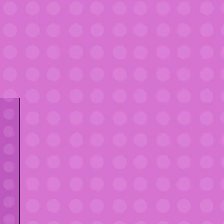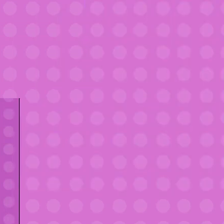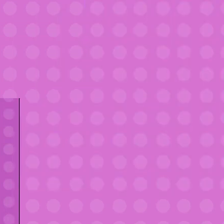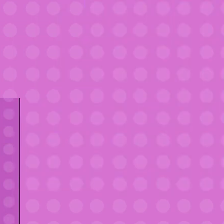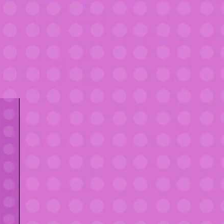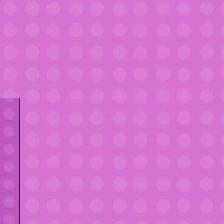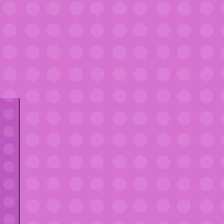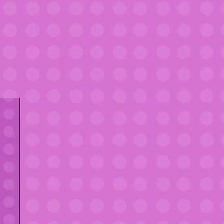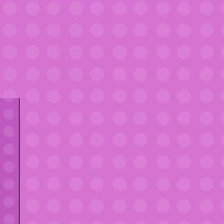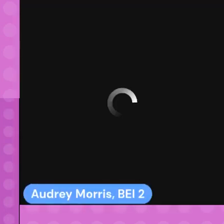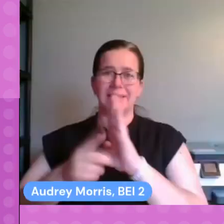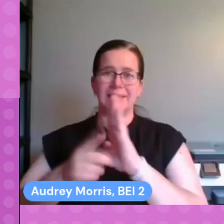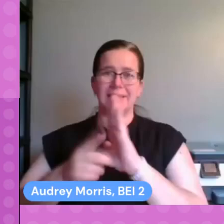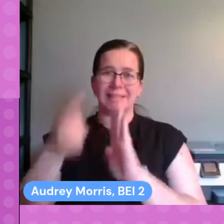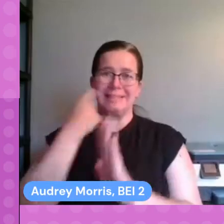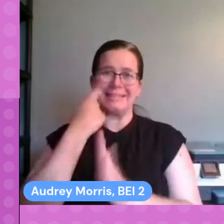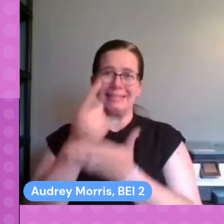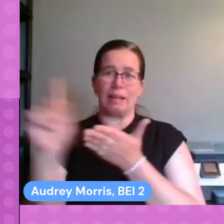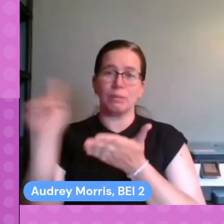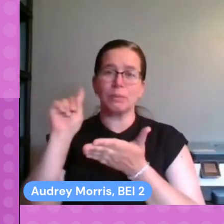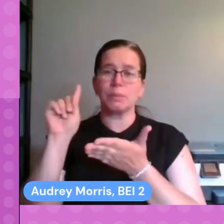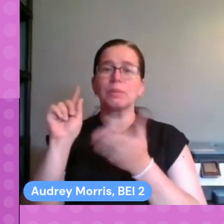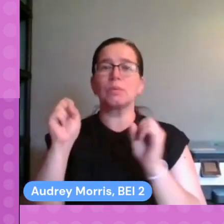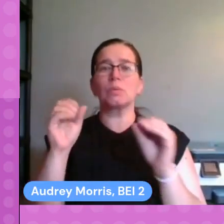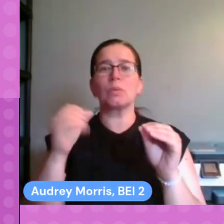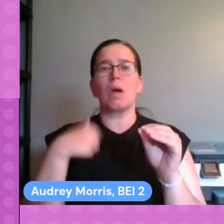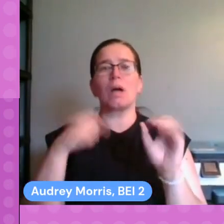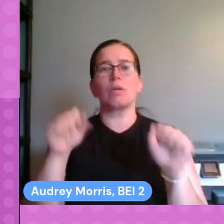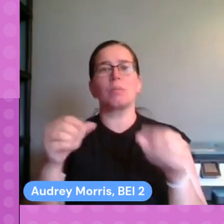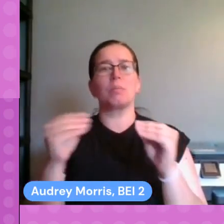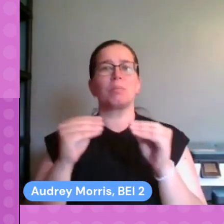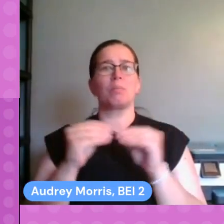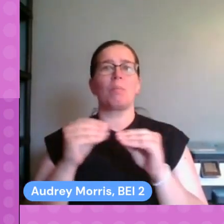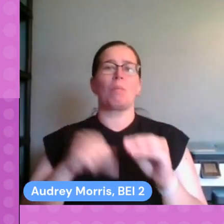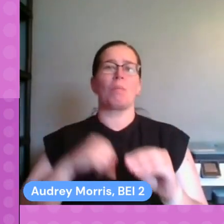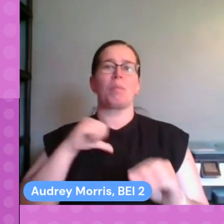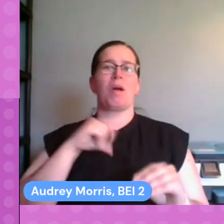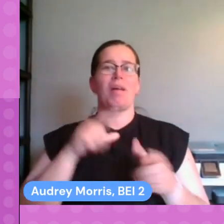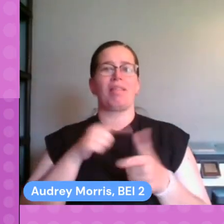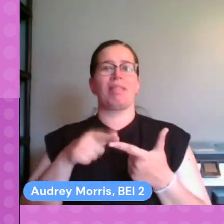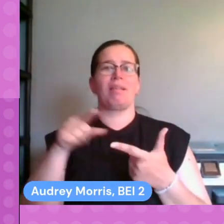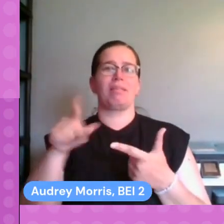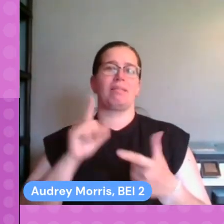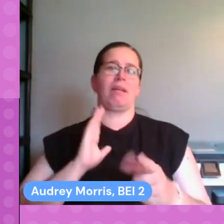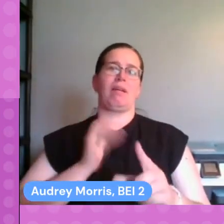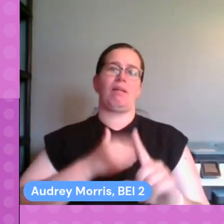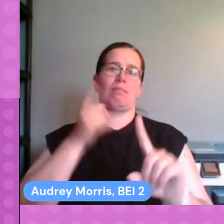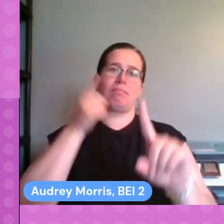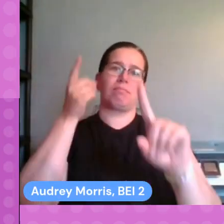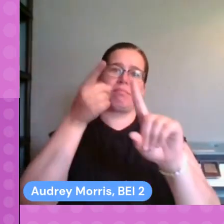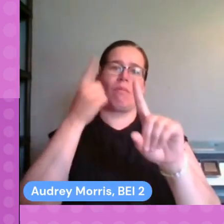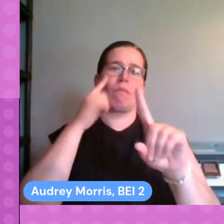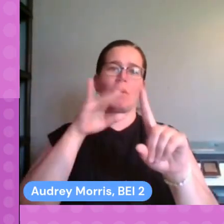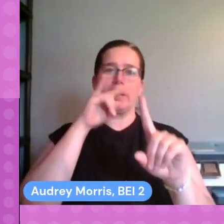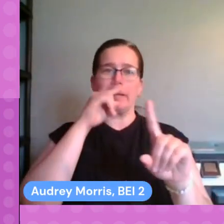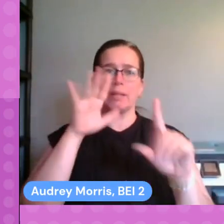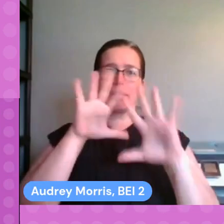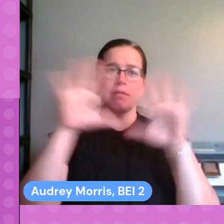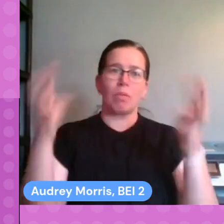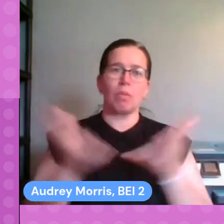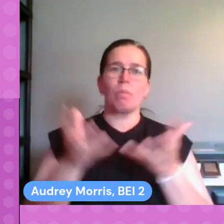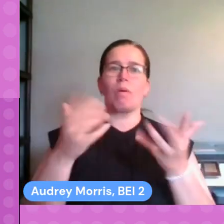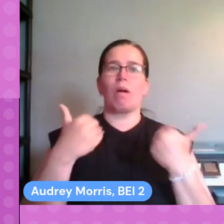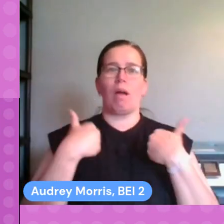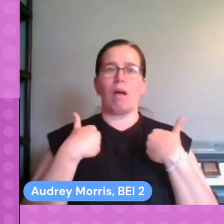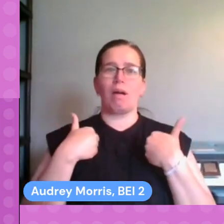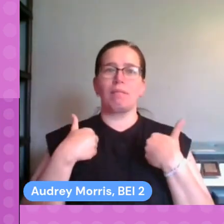design that she did just last week. So I could be more proud, but it just shows you this is what we're trying to accomplish for the kids of the world, is to just